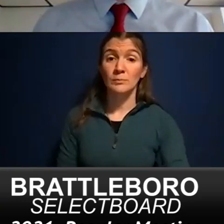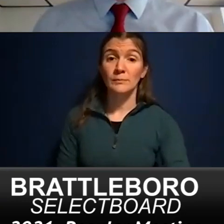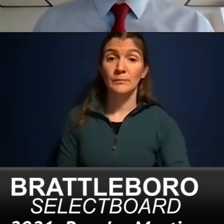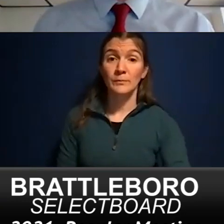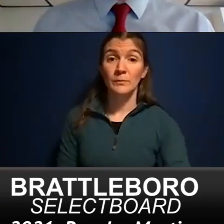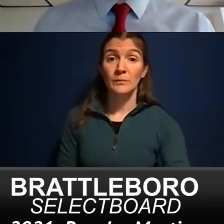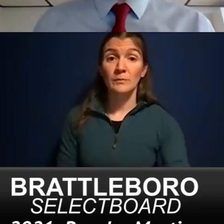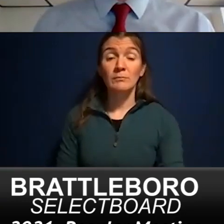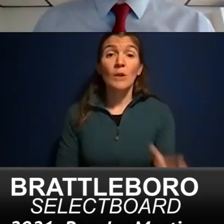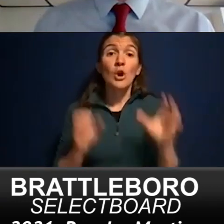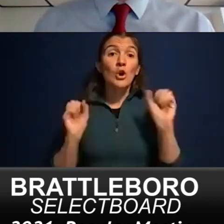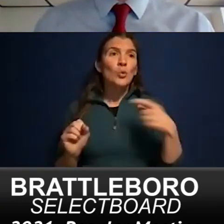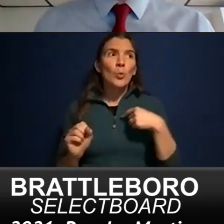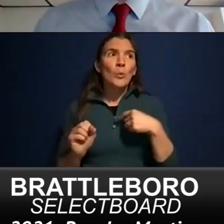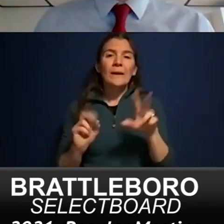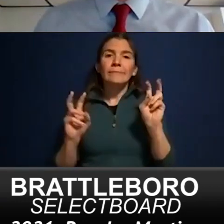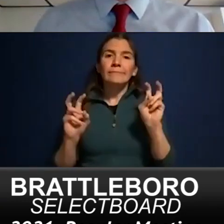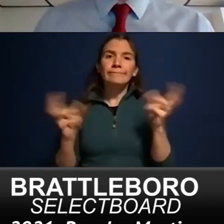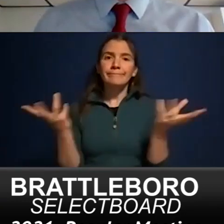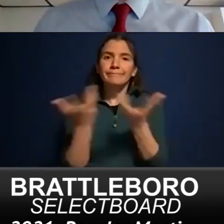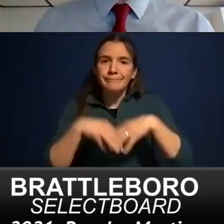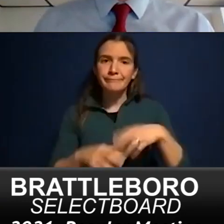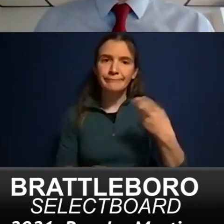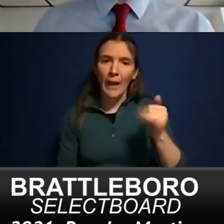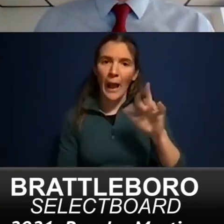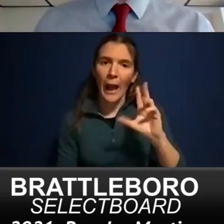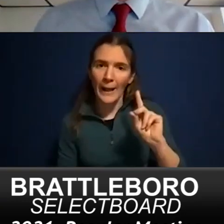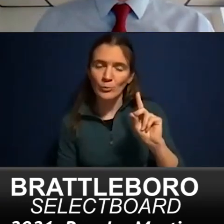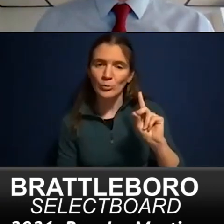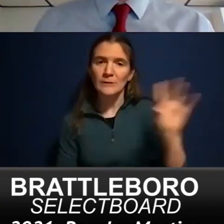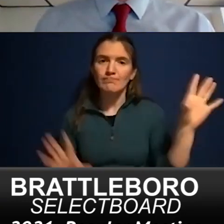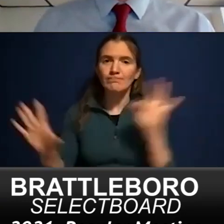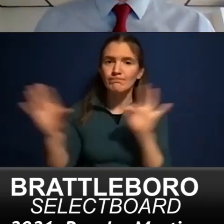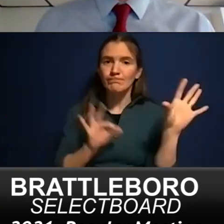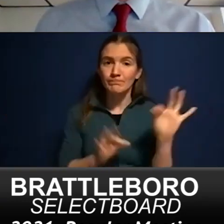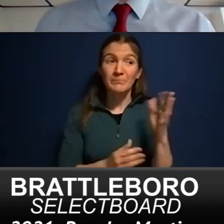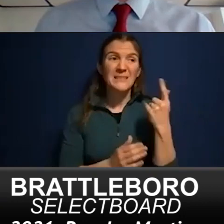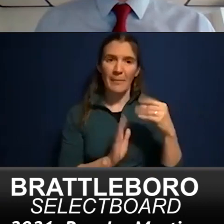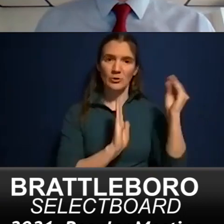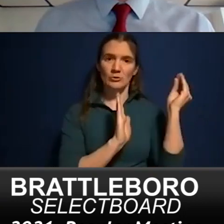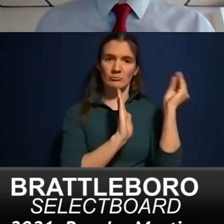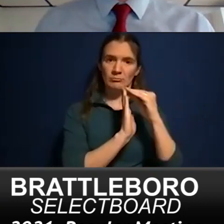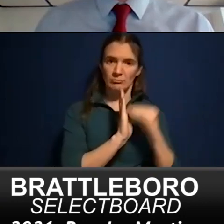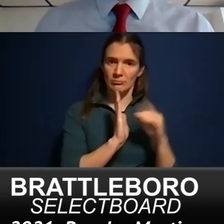there's like a hybrid that we could do, something that does log it,